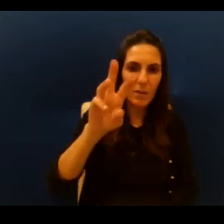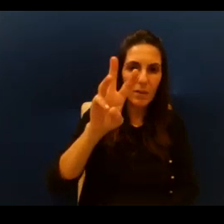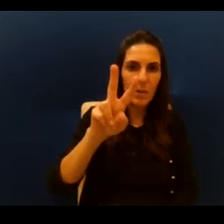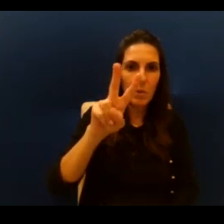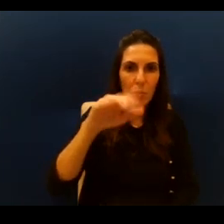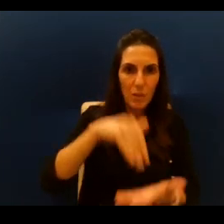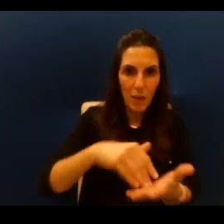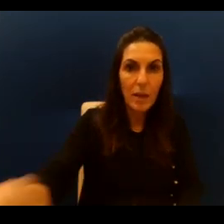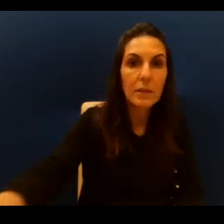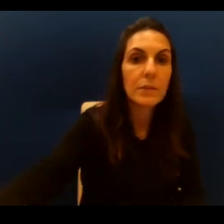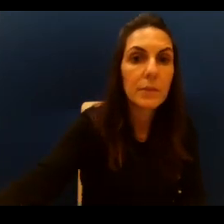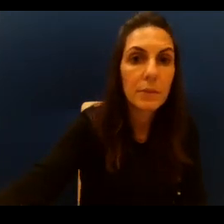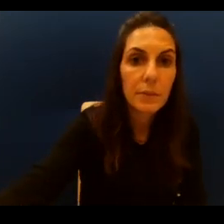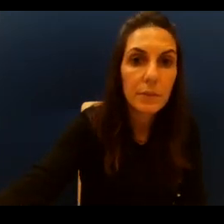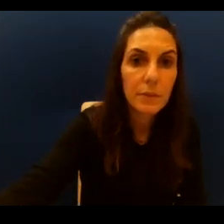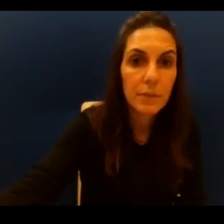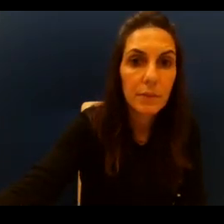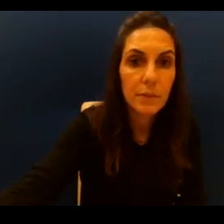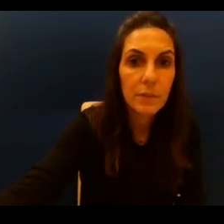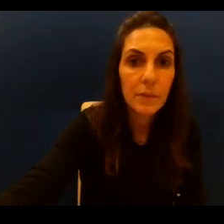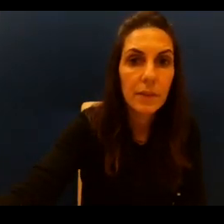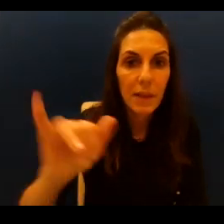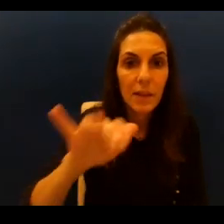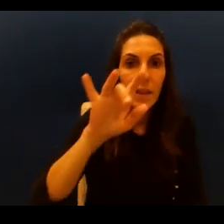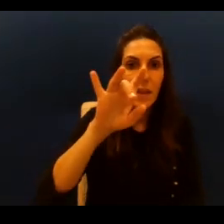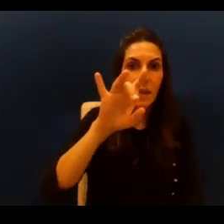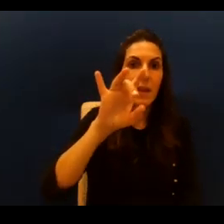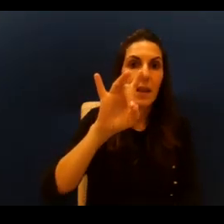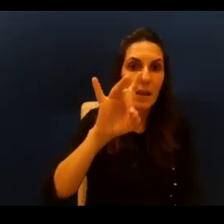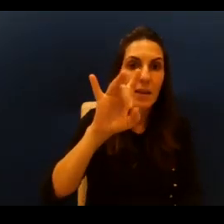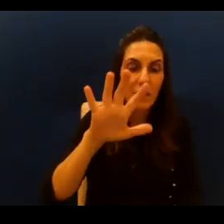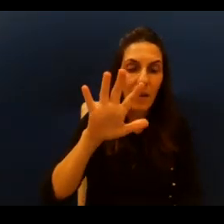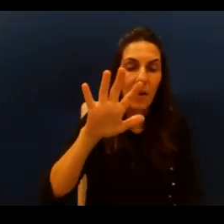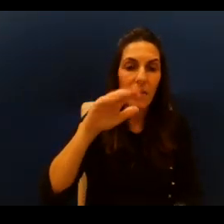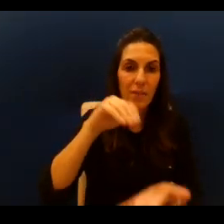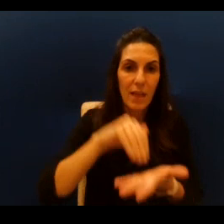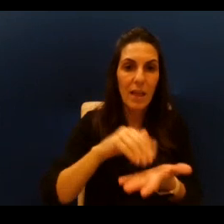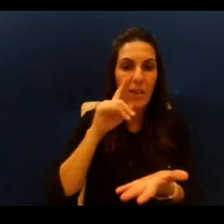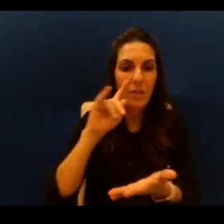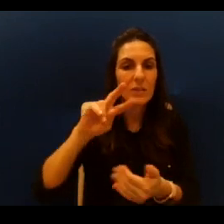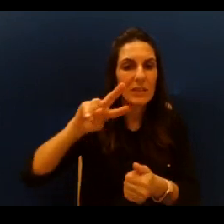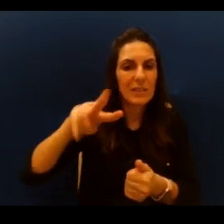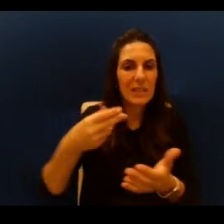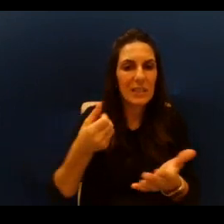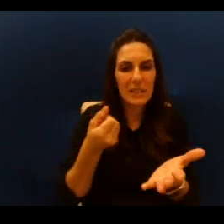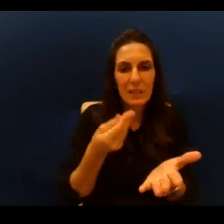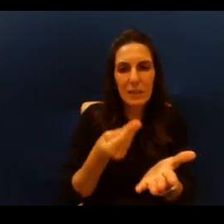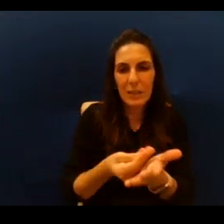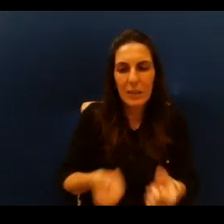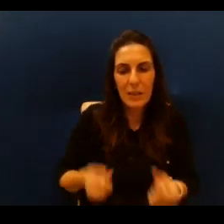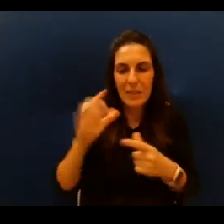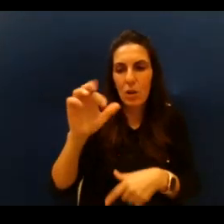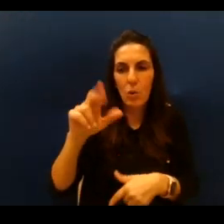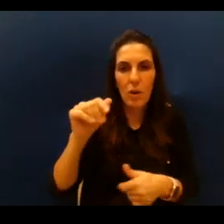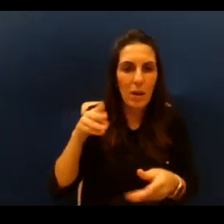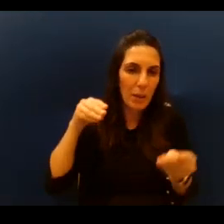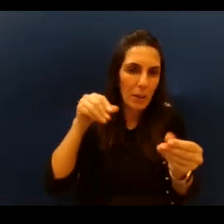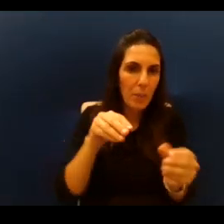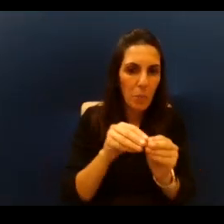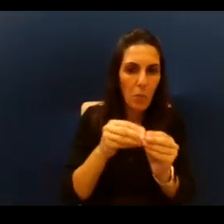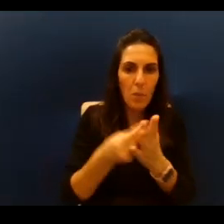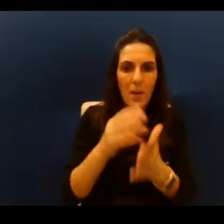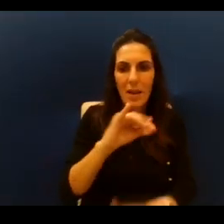$362,000. There were $85,000 that was allocated for secondary expenditures. The CRA put in more money there. And the